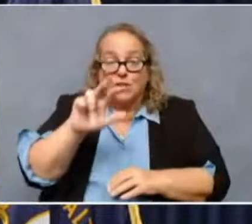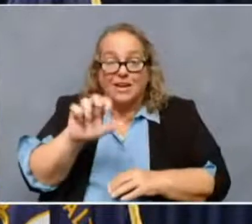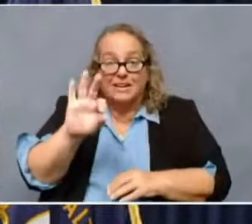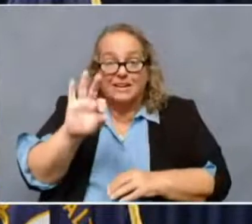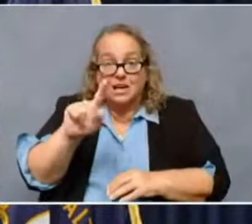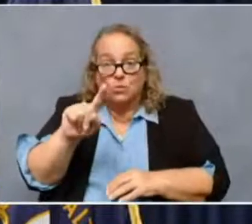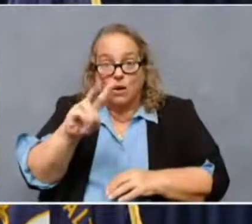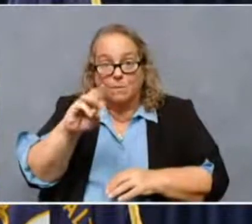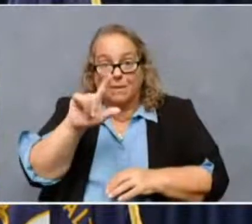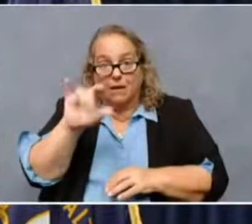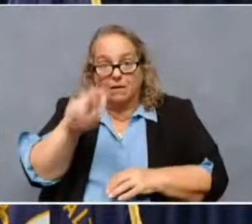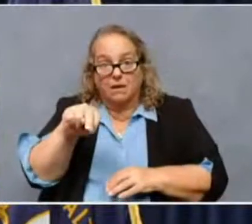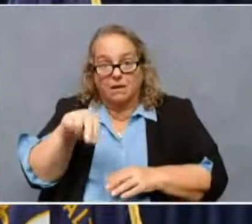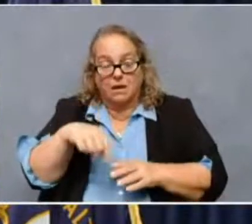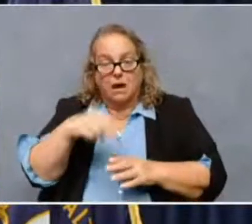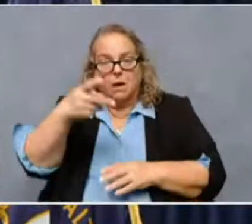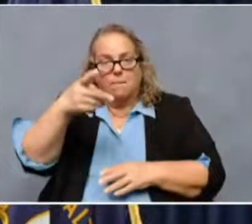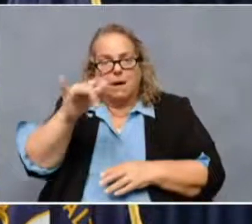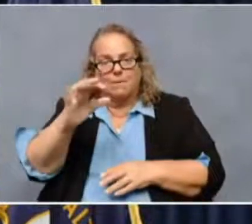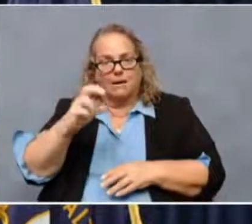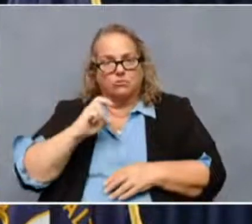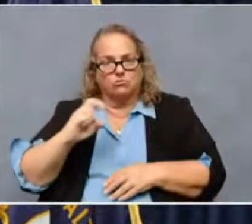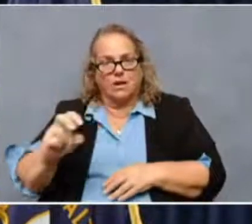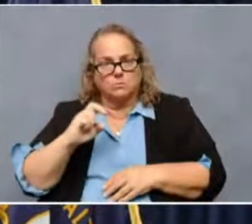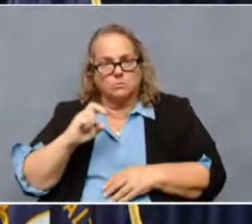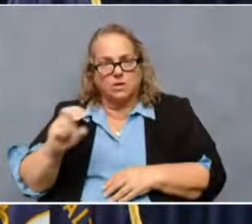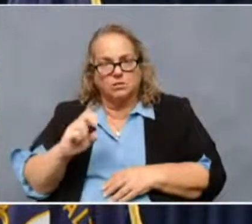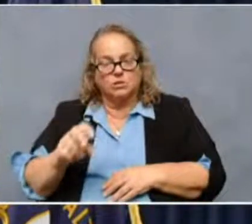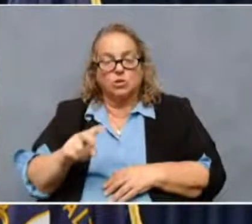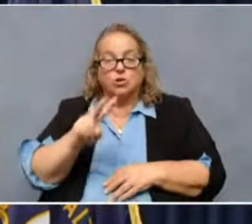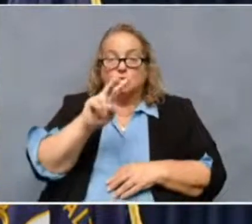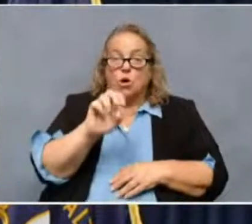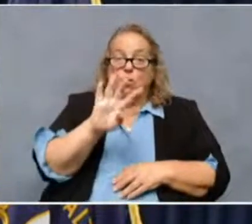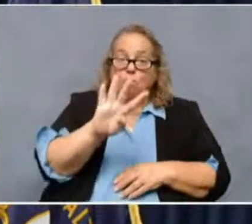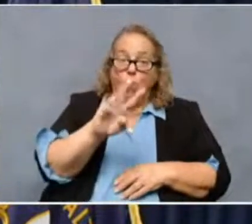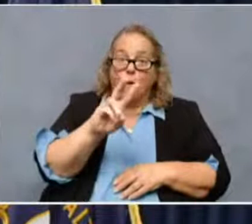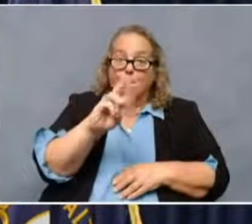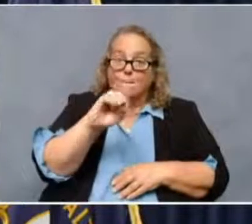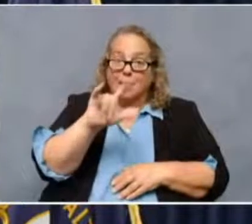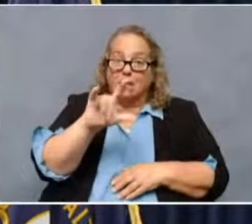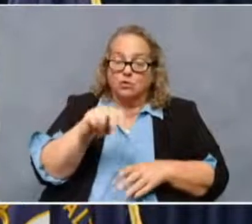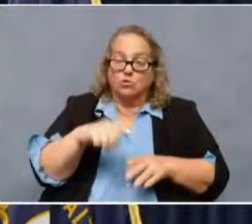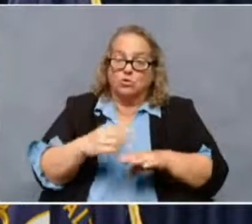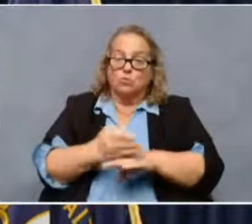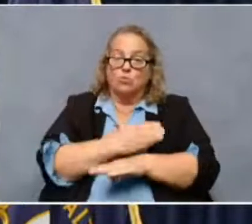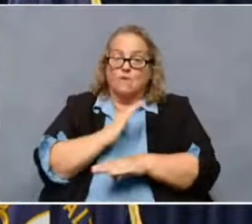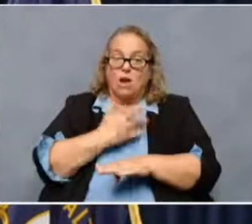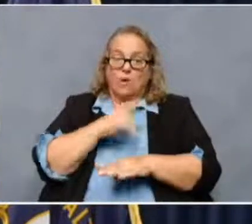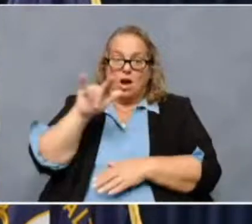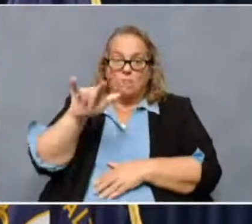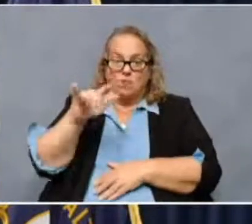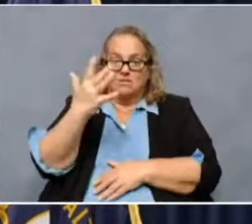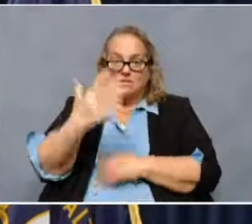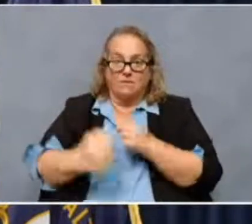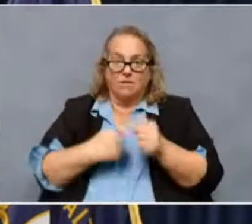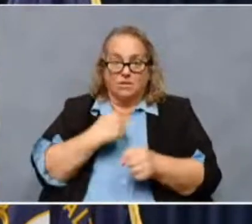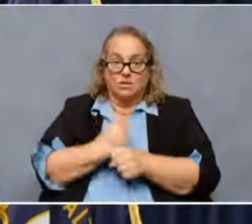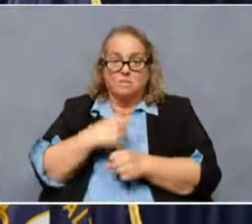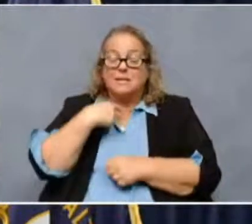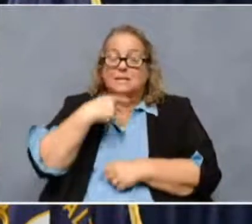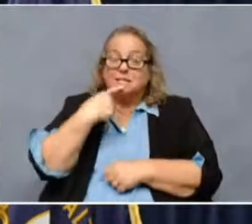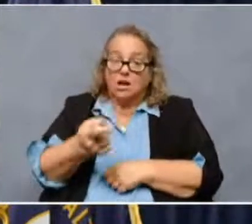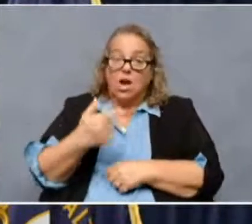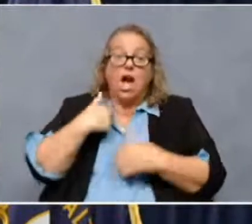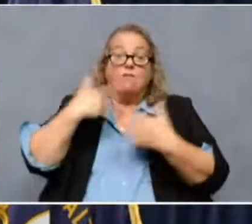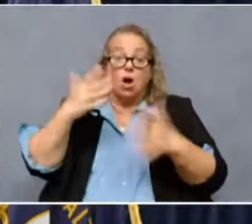public transportation. $204 million to improve our airports over 5 years. Let me tell you, I've now landed in just about every